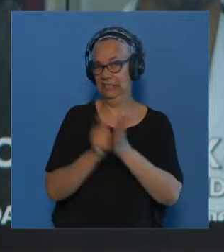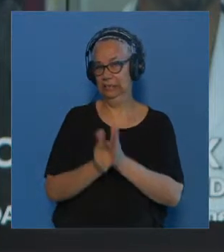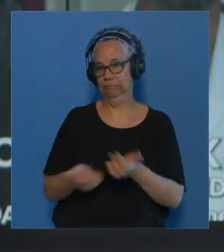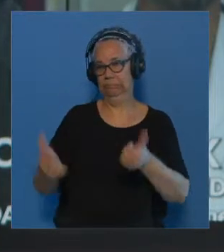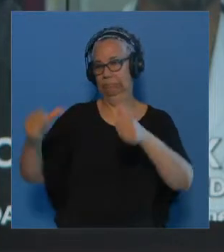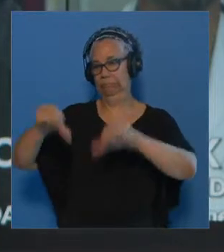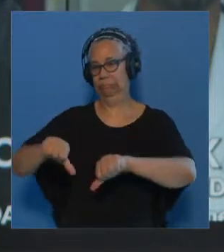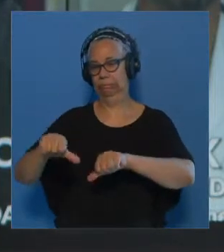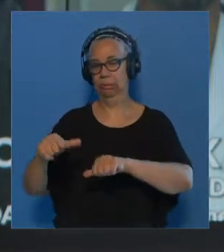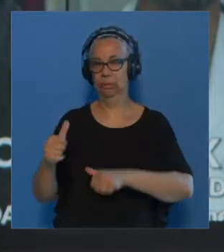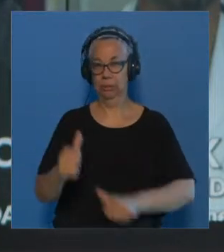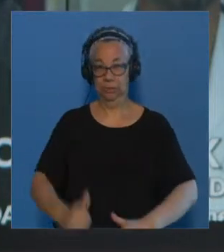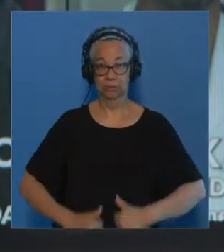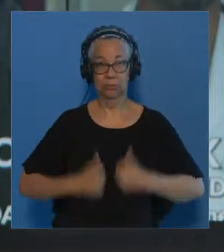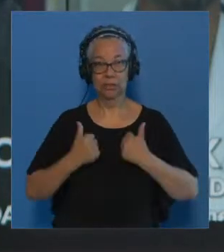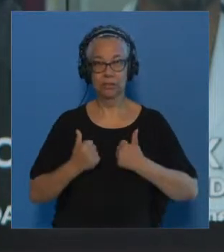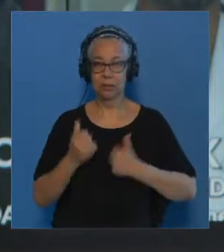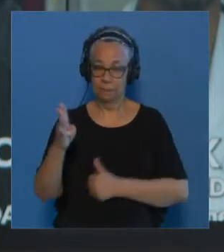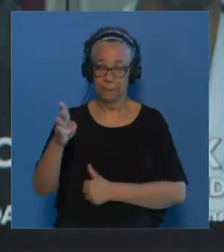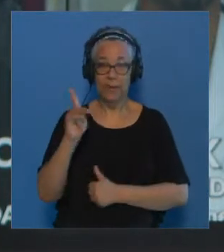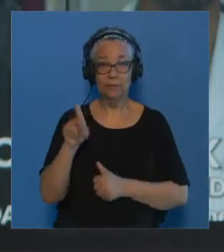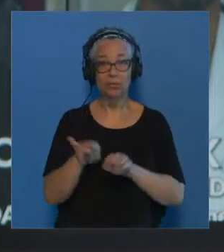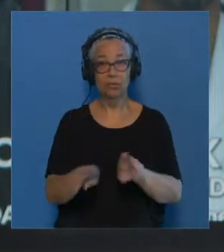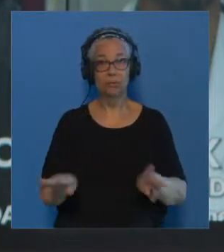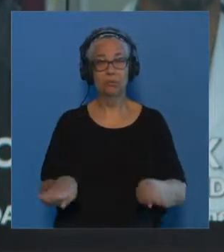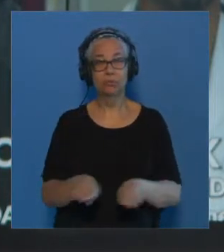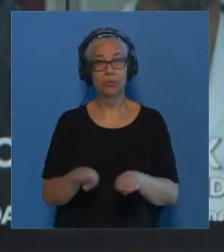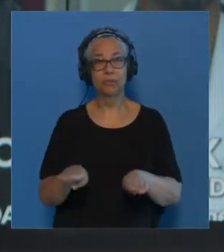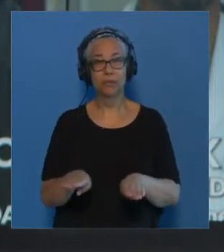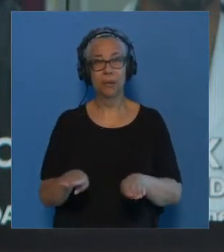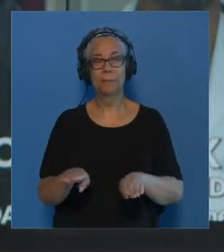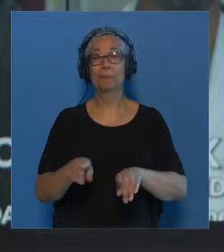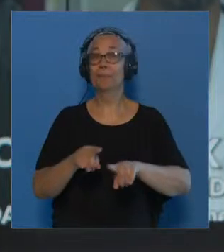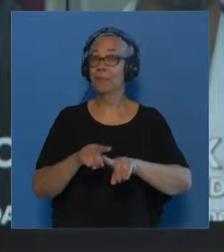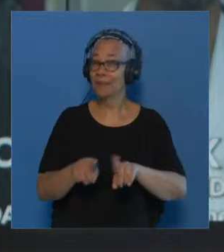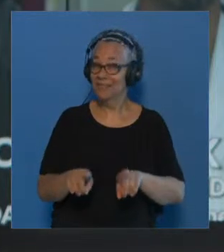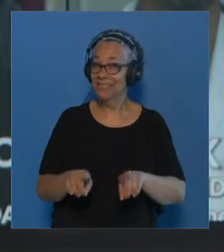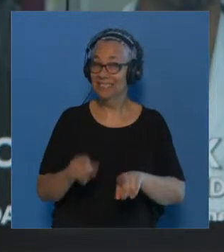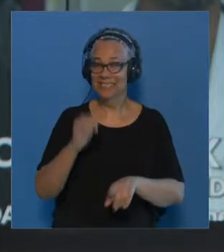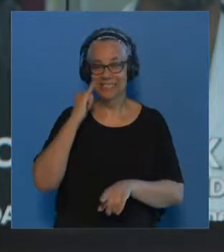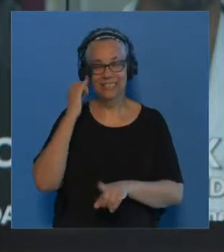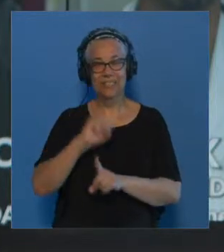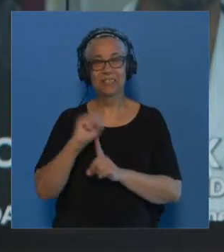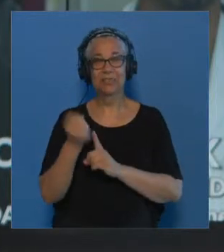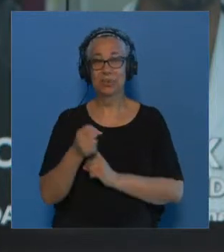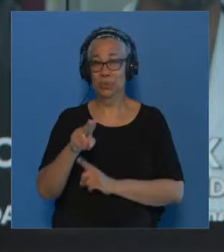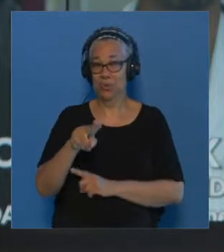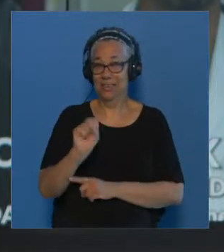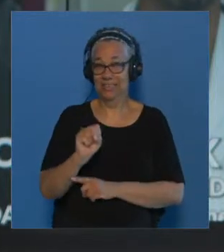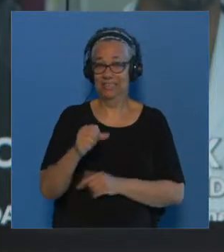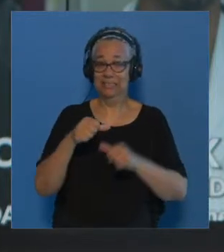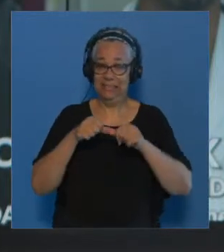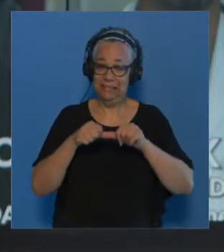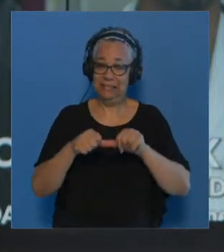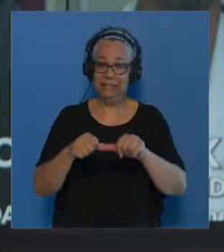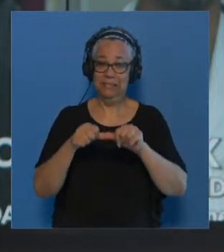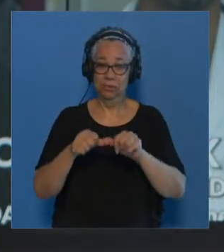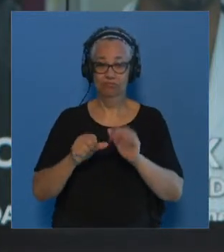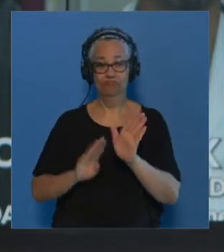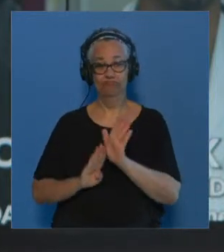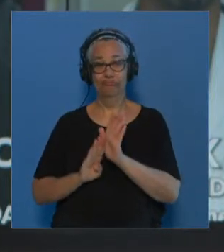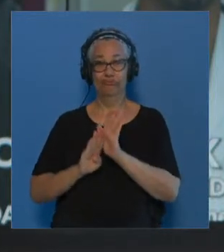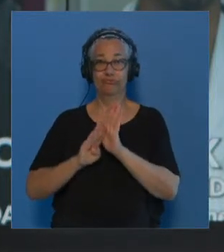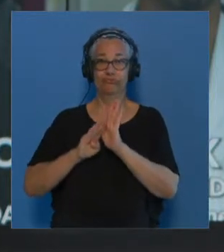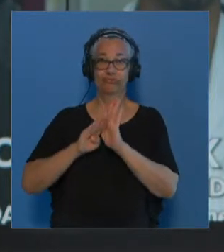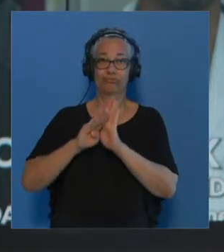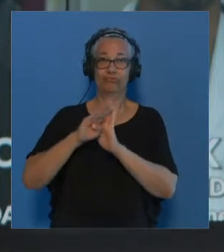residents entry into their own country. However, if the situation in the United States continues on its current trajectory, we